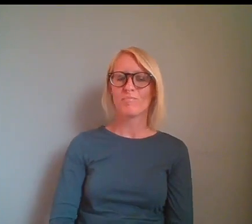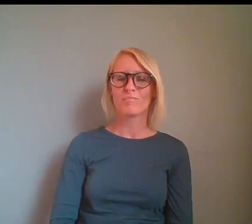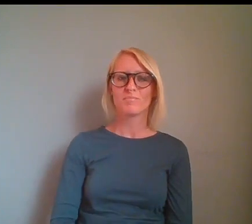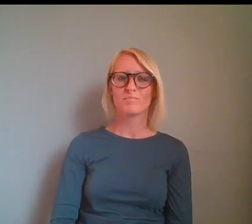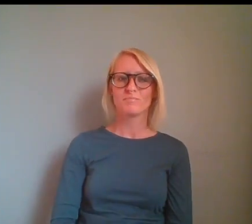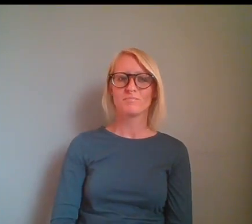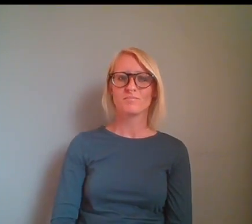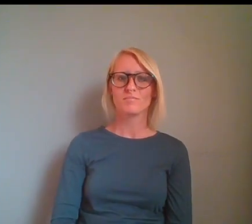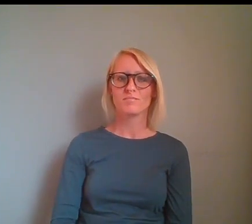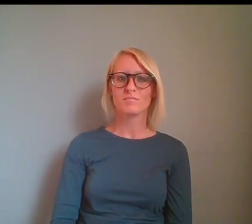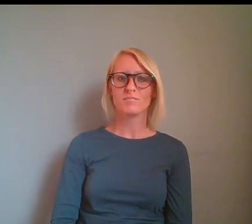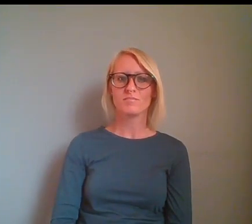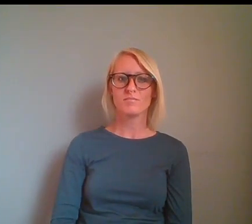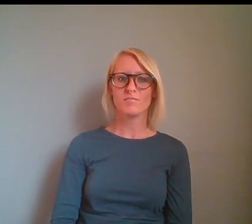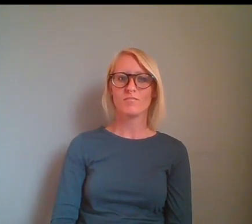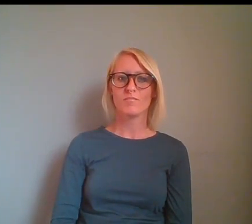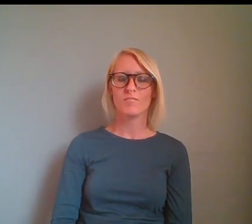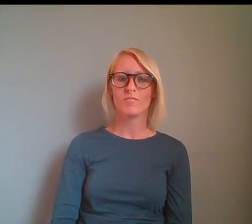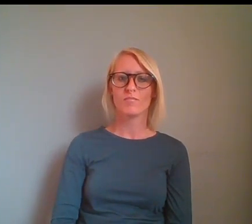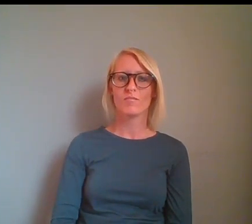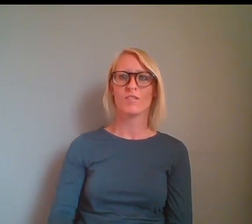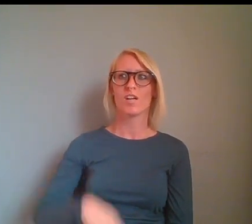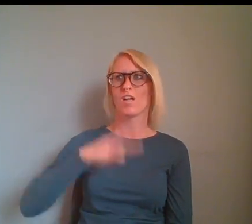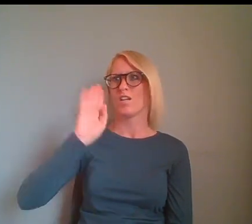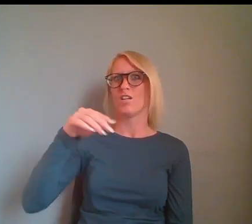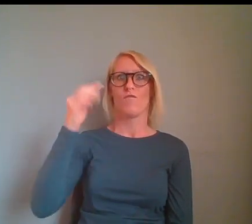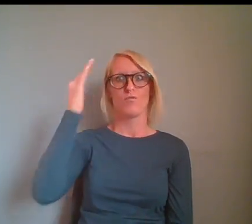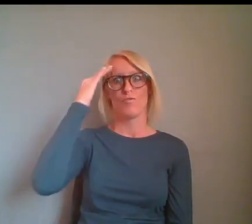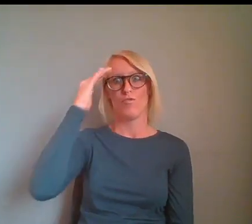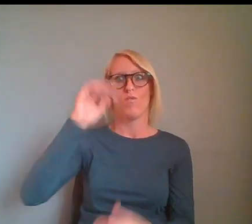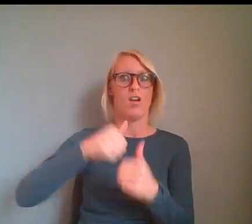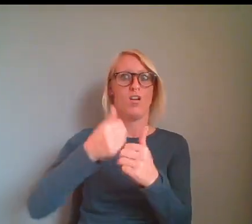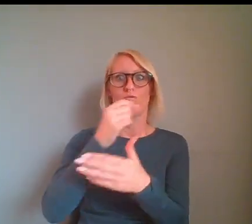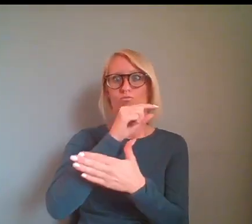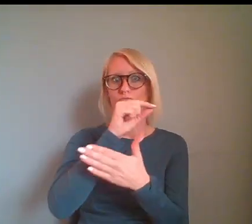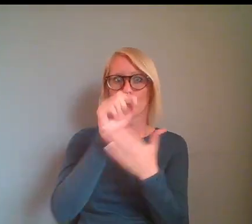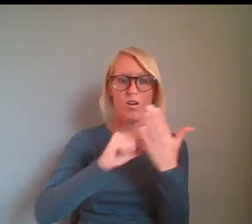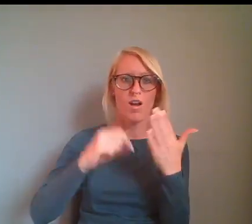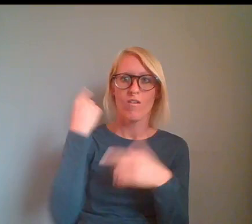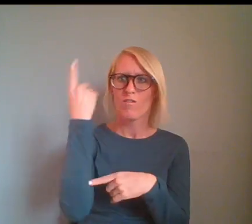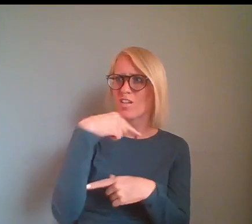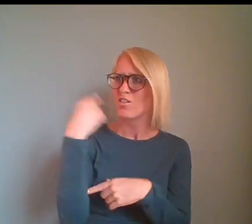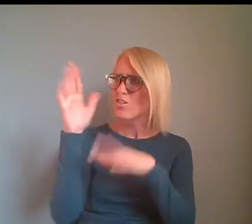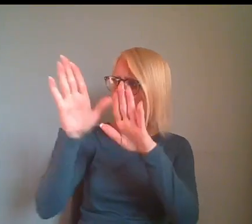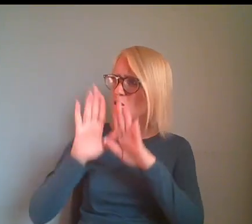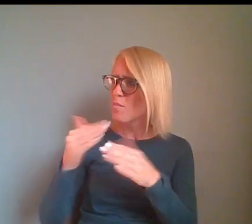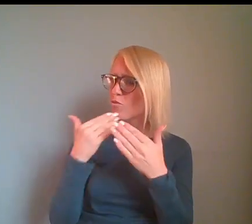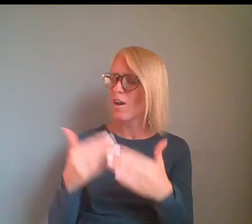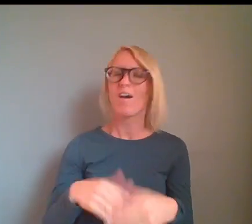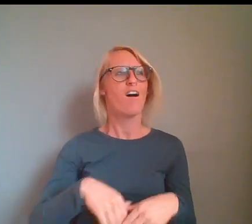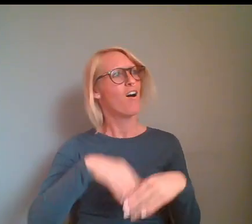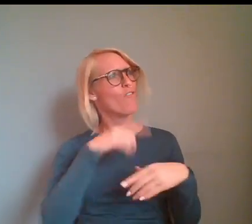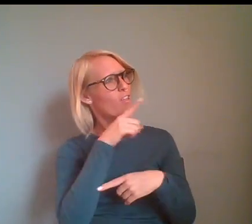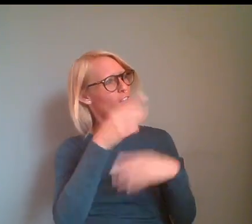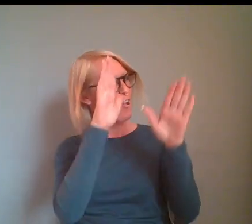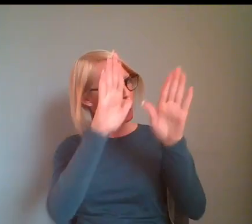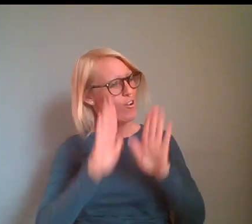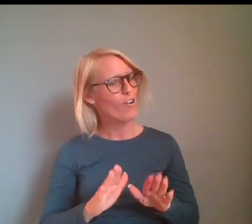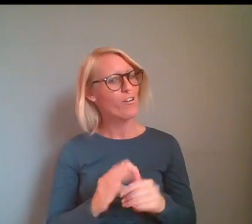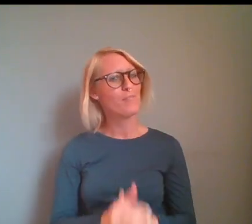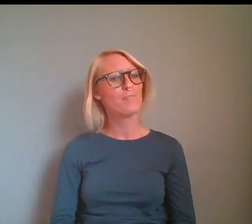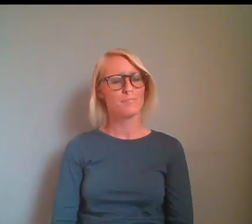Shannon. Emma, Oh, I've never known how to draw a face. really? It's awesome. It's great. Good. And then your daughter helped me draw it out.